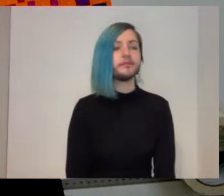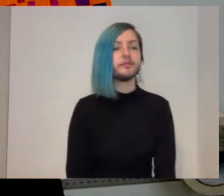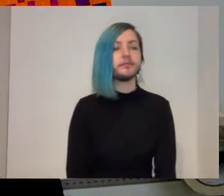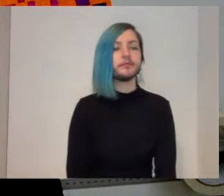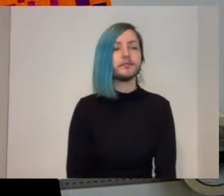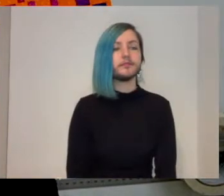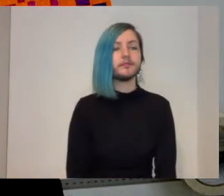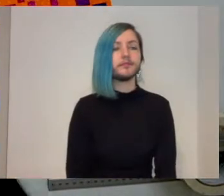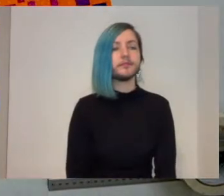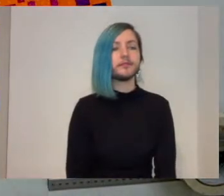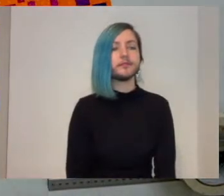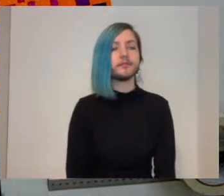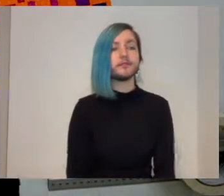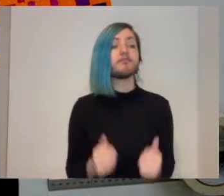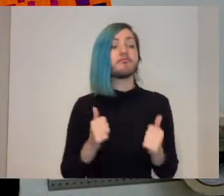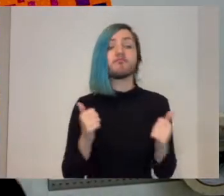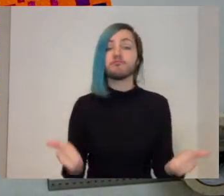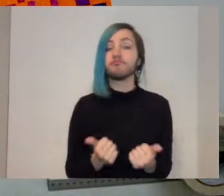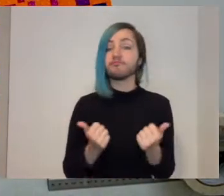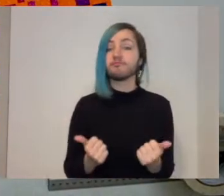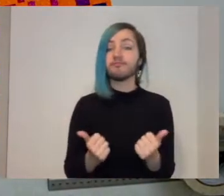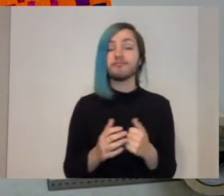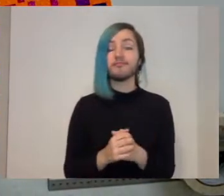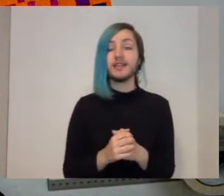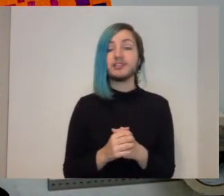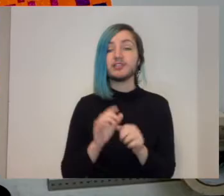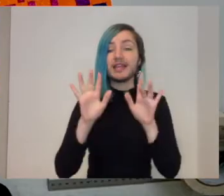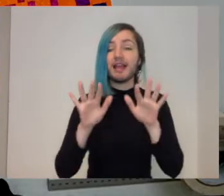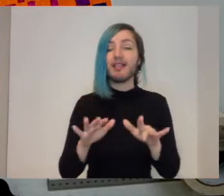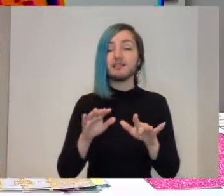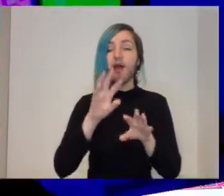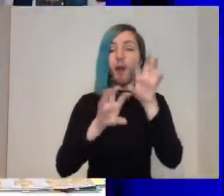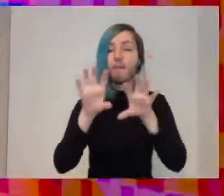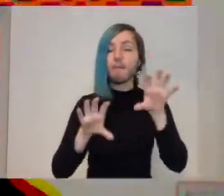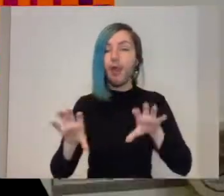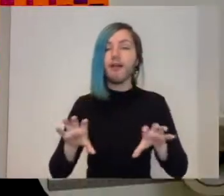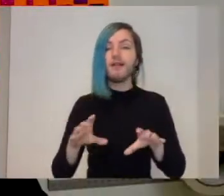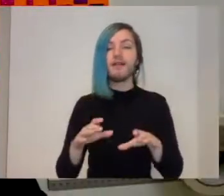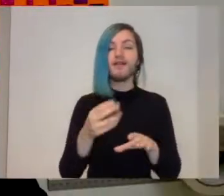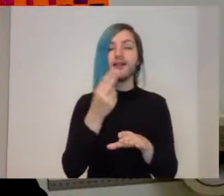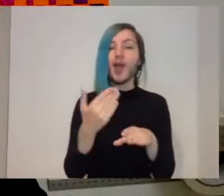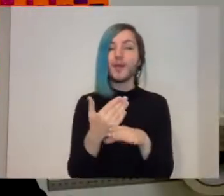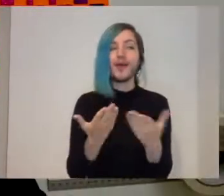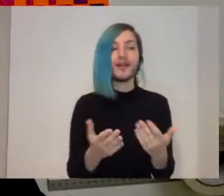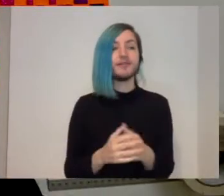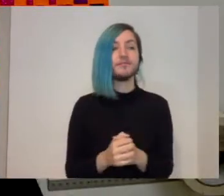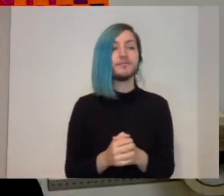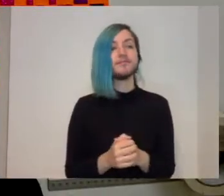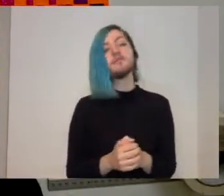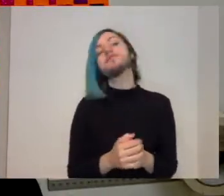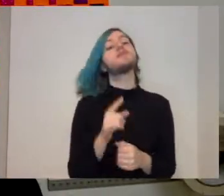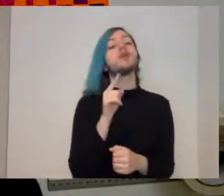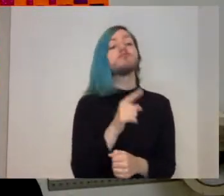across the whole thing. And then you've got a completed glitter blocky artwork. So this is a